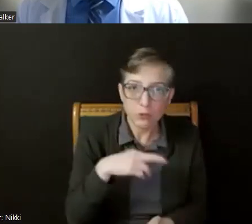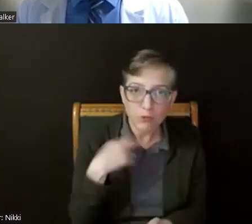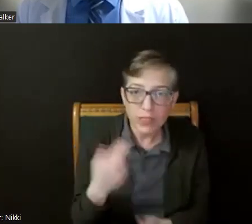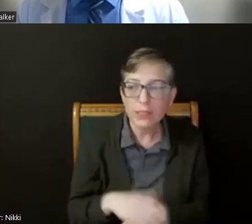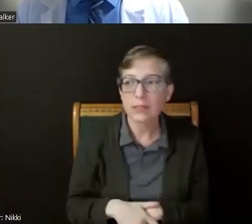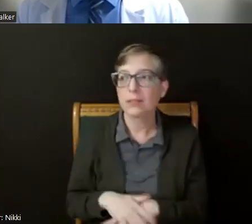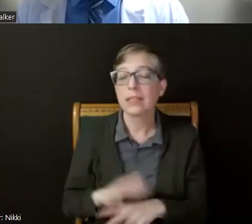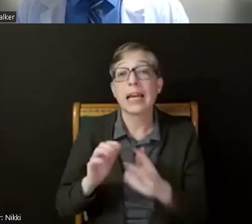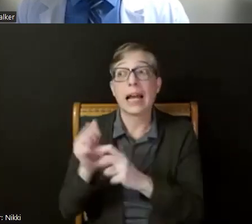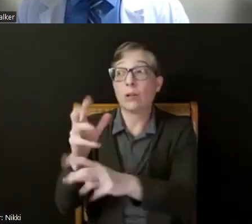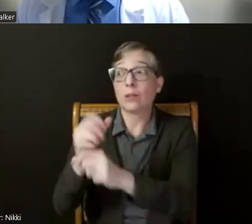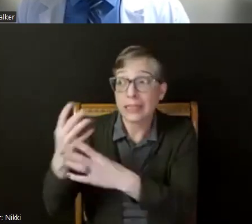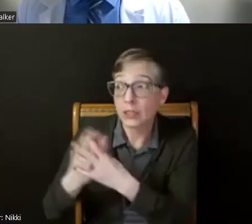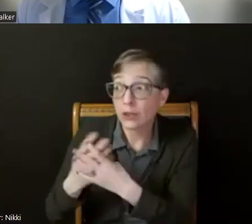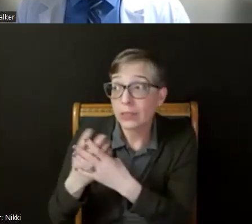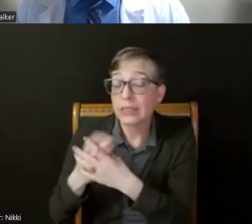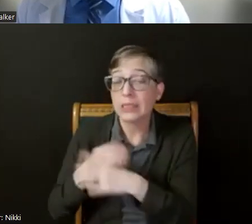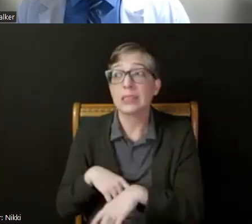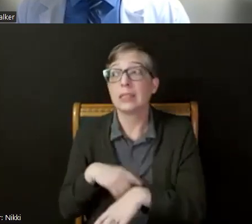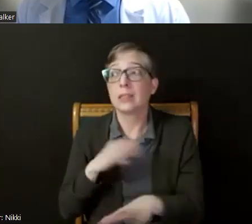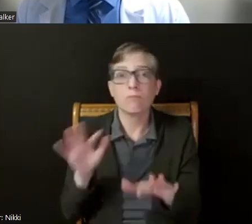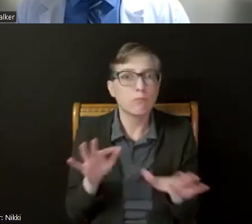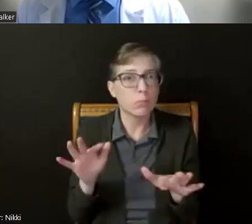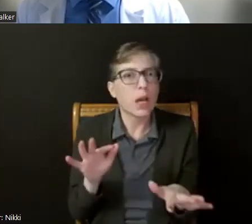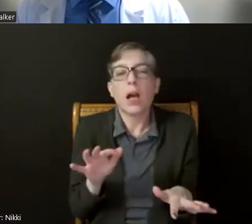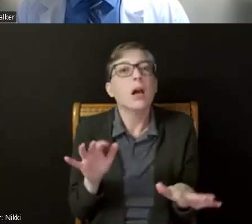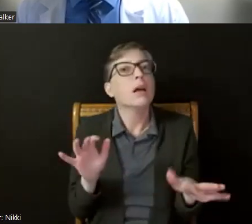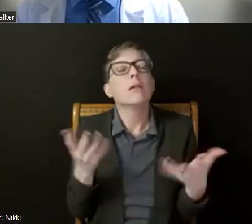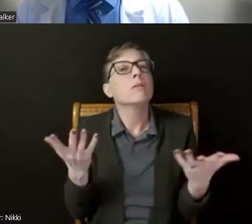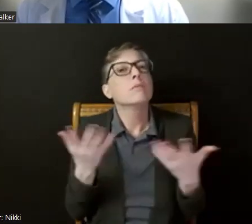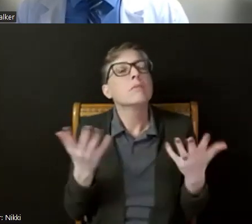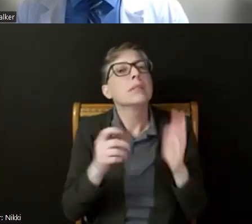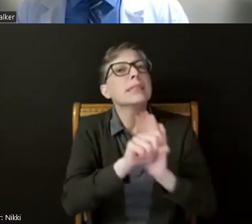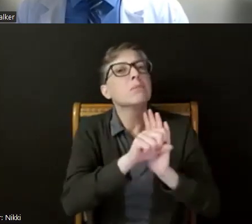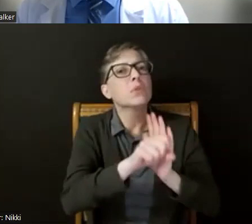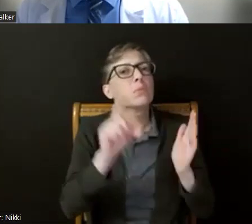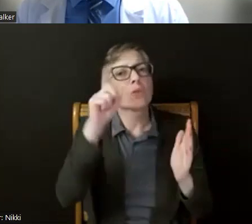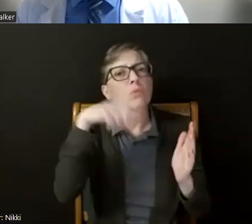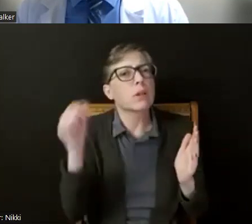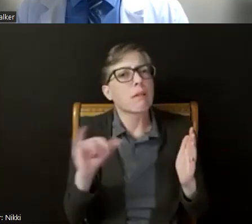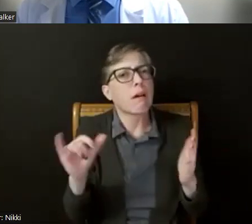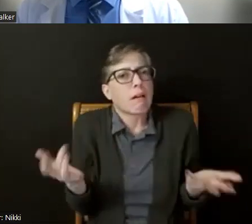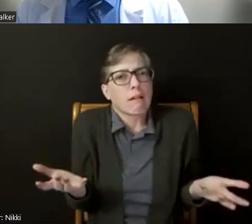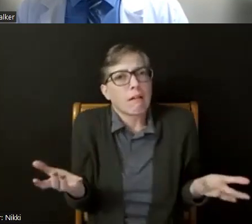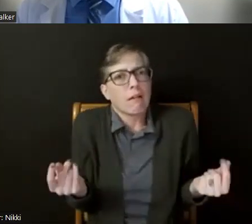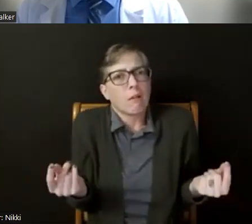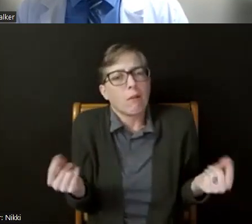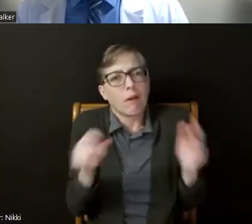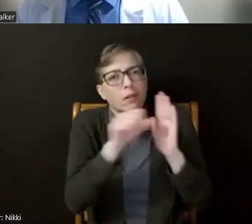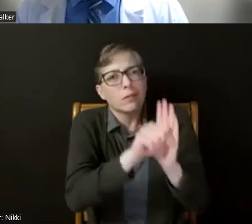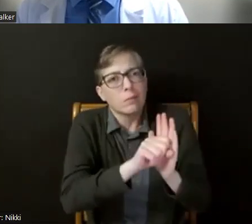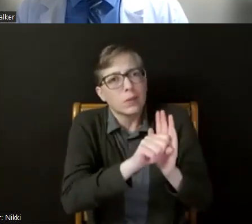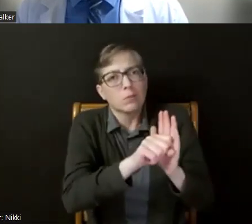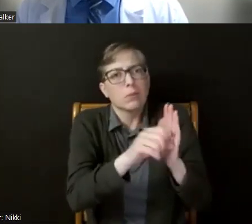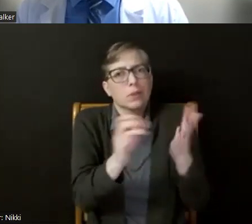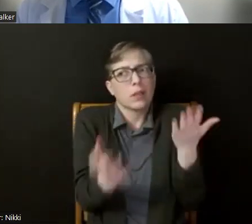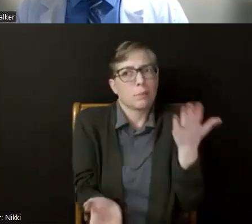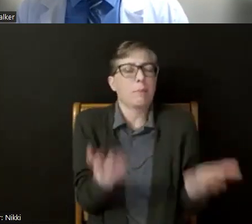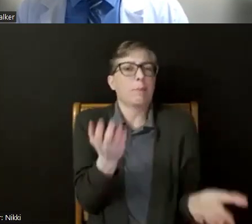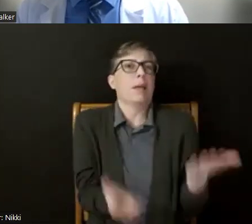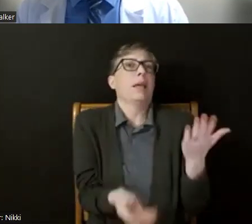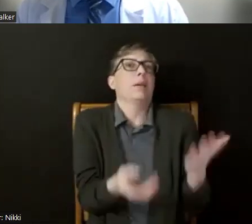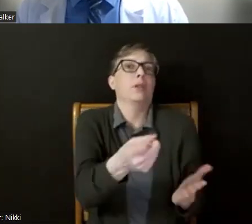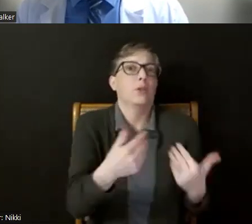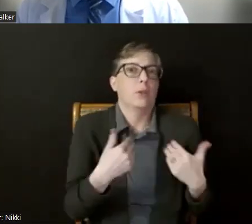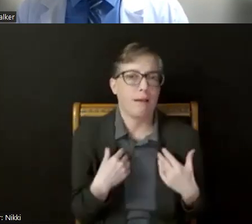it's hopefully caught early. But what are some of the symptoms or signs that you might have an issue if you haven't